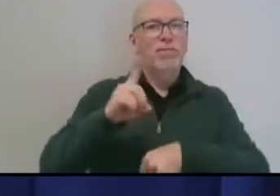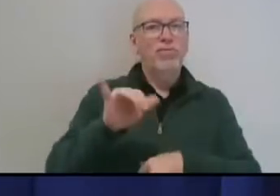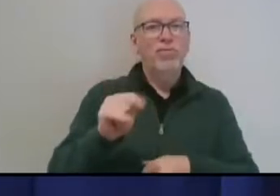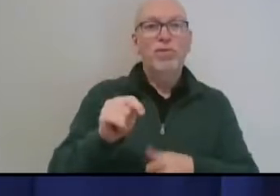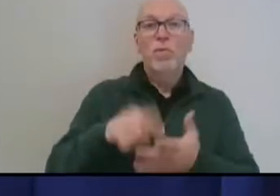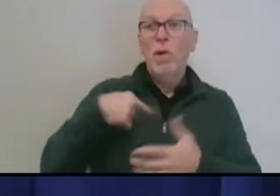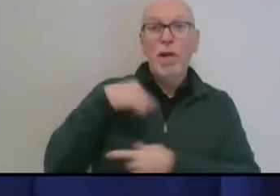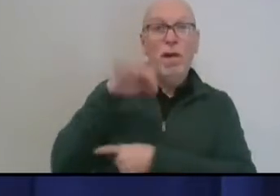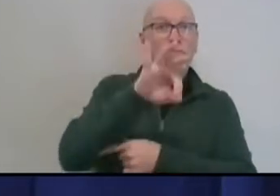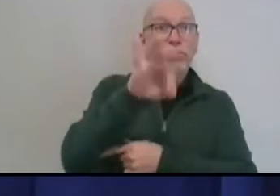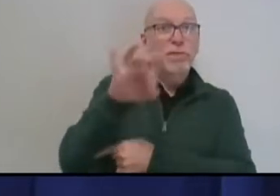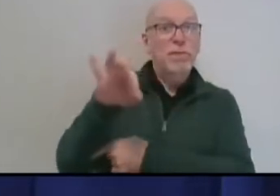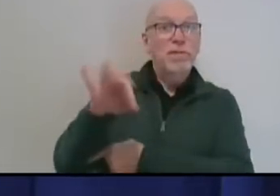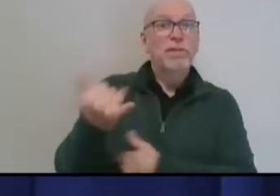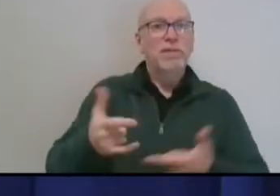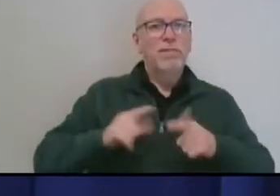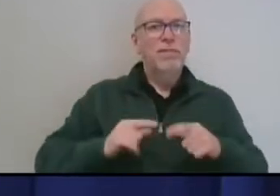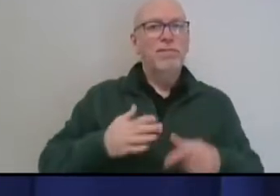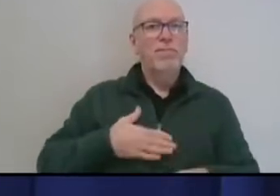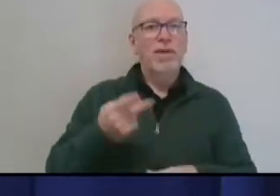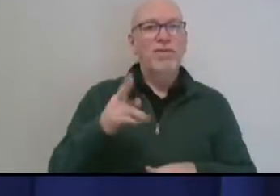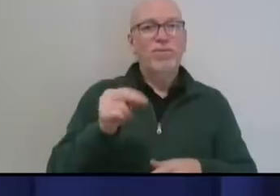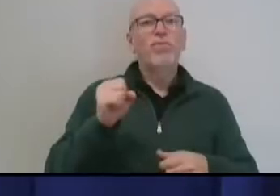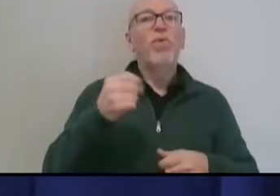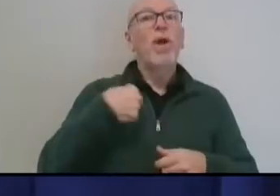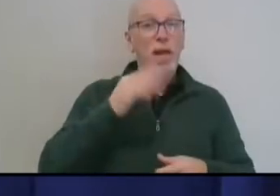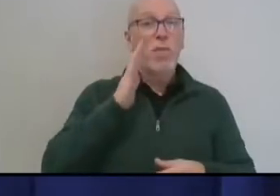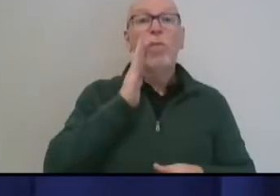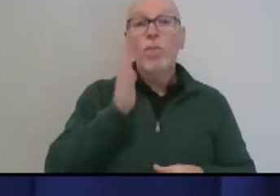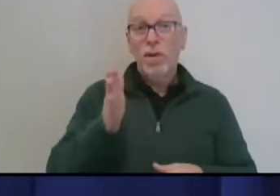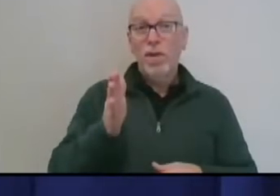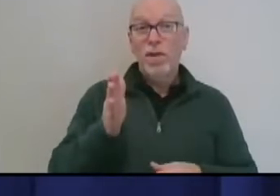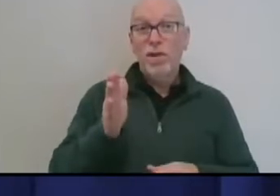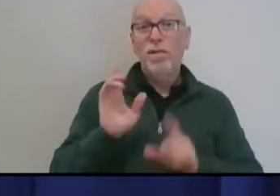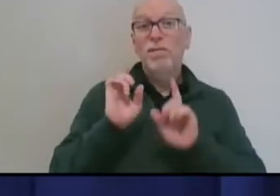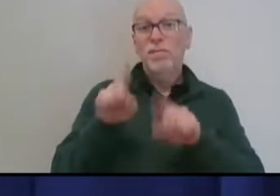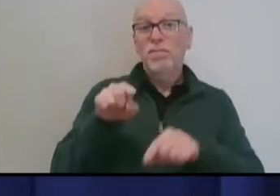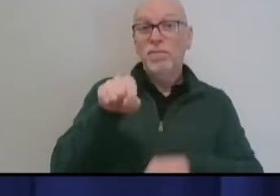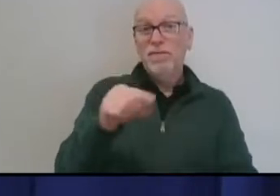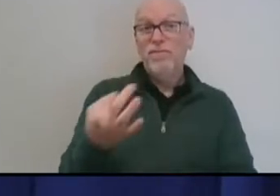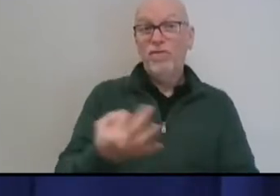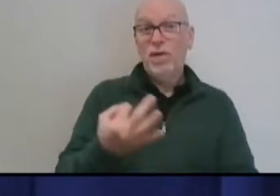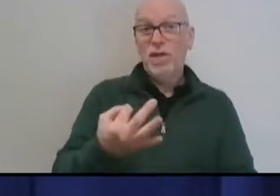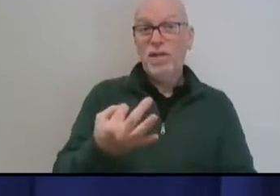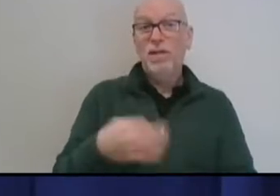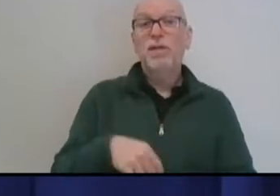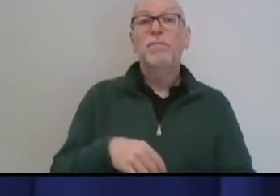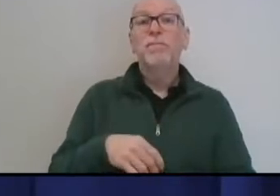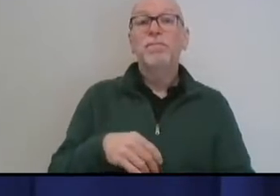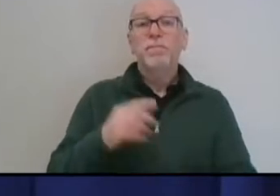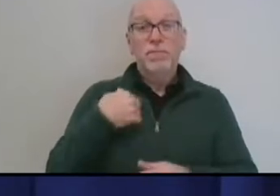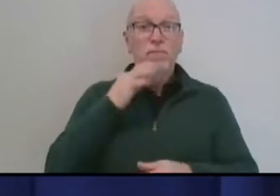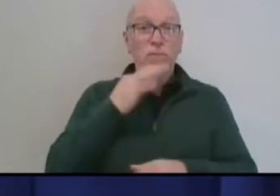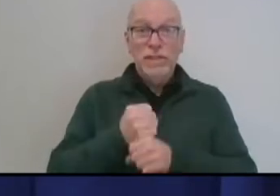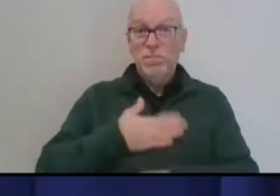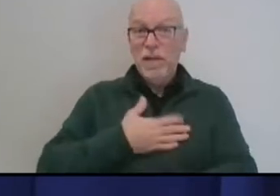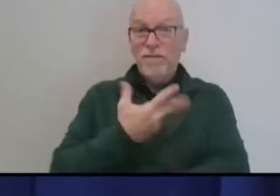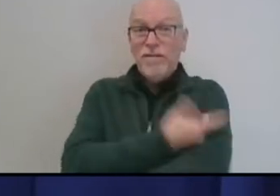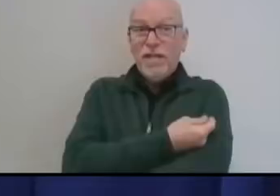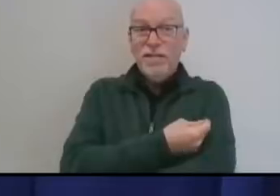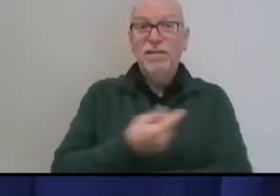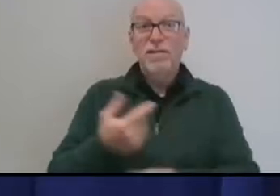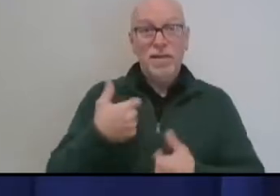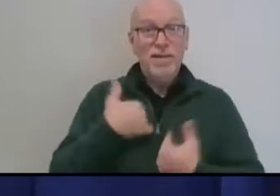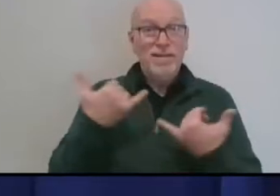preach and be an example. So I will come this Friday, get my vaccination. I do